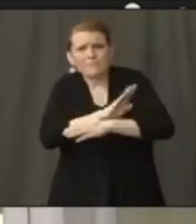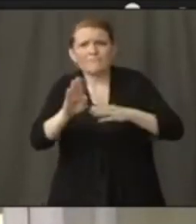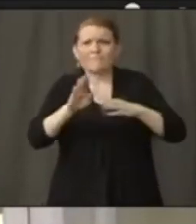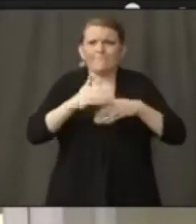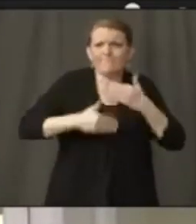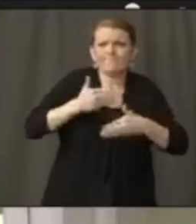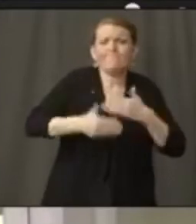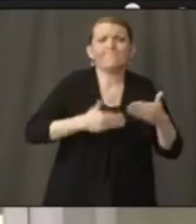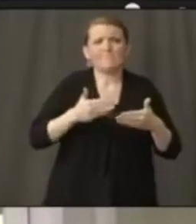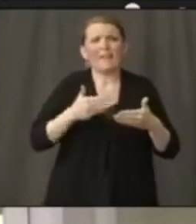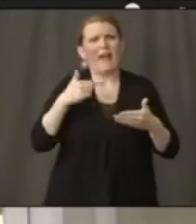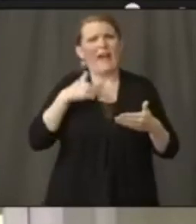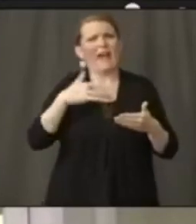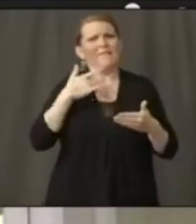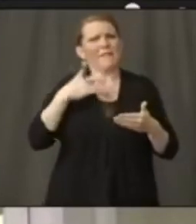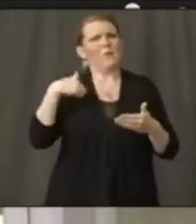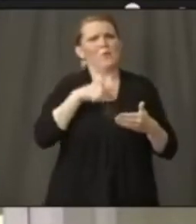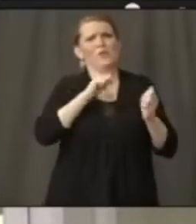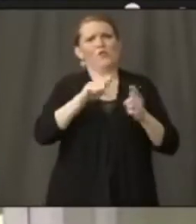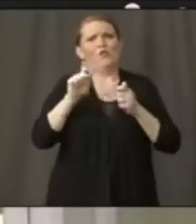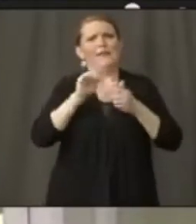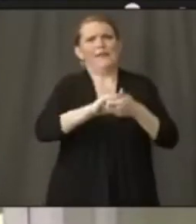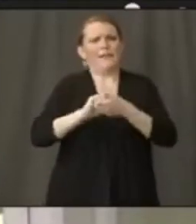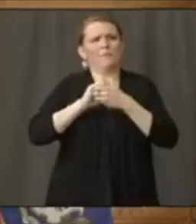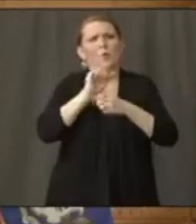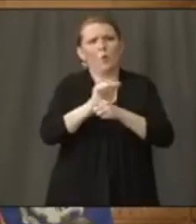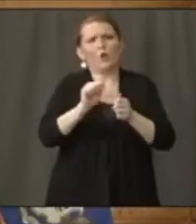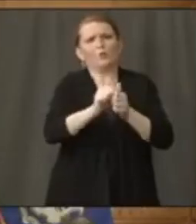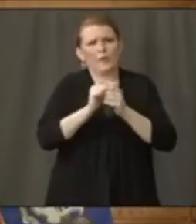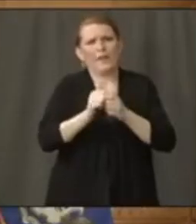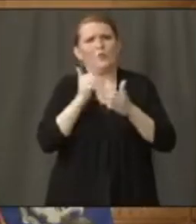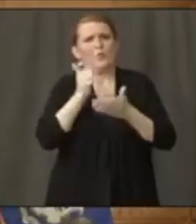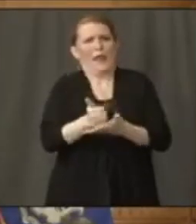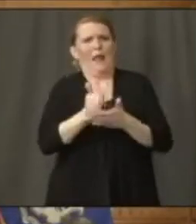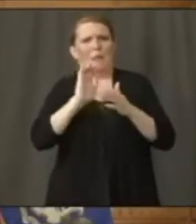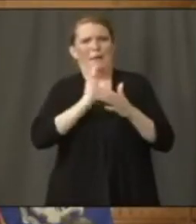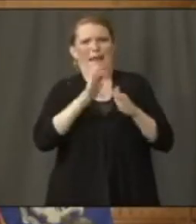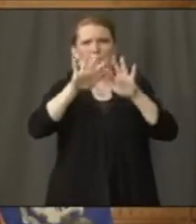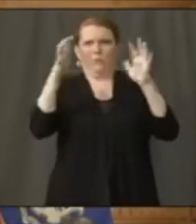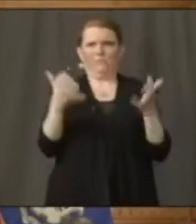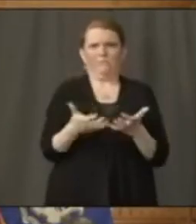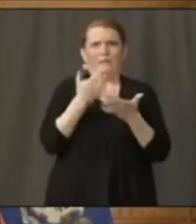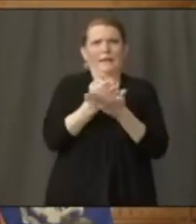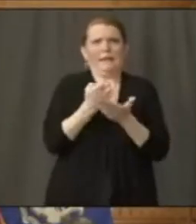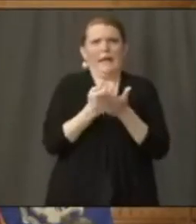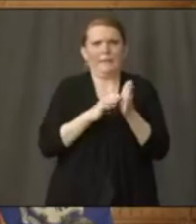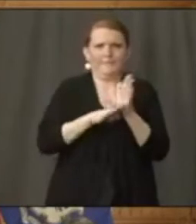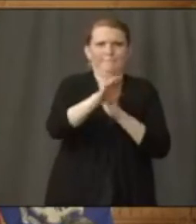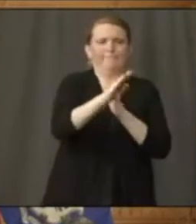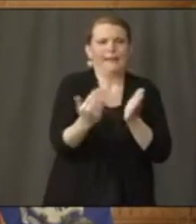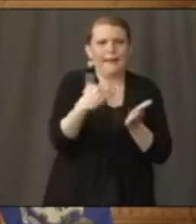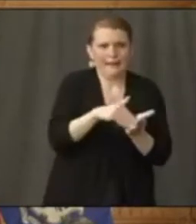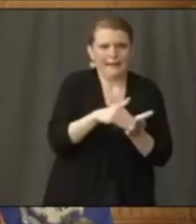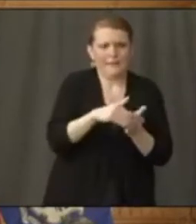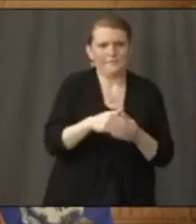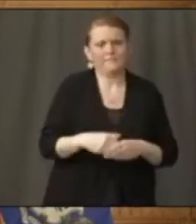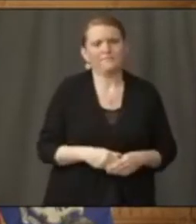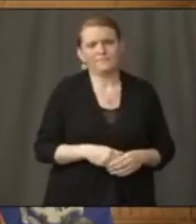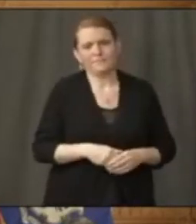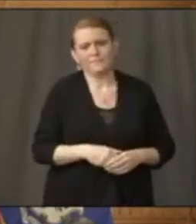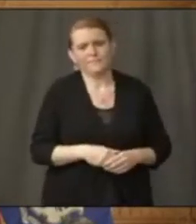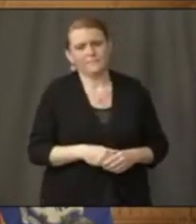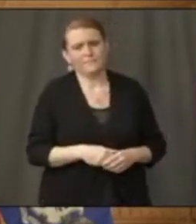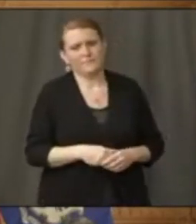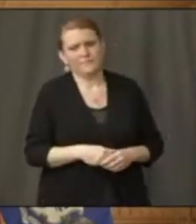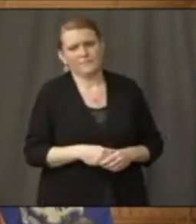economy moving again. And you think the response is going to be there as of June 20th? There's enough demand that people are going to